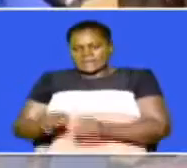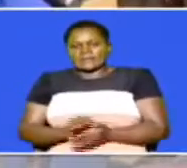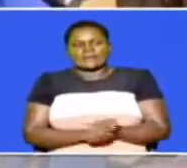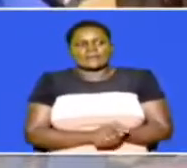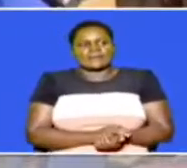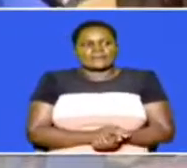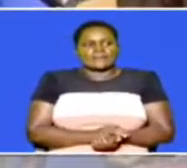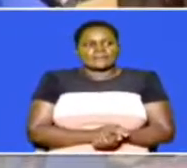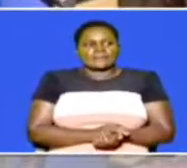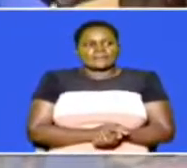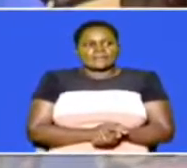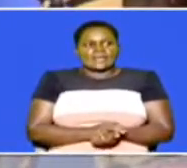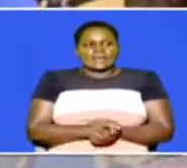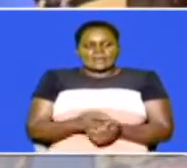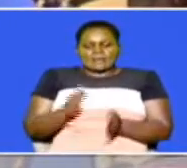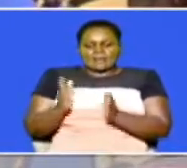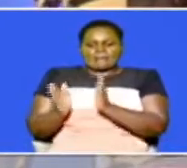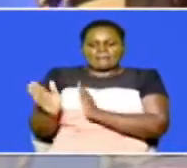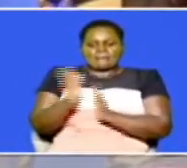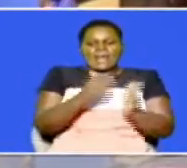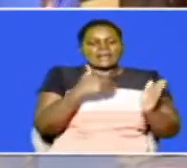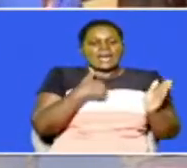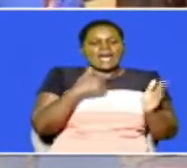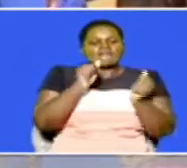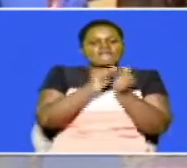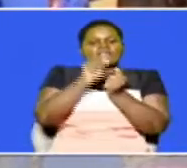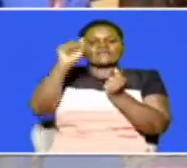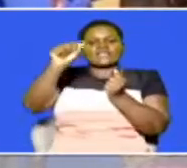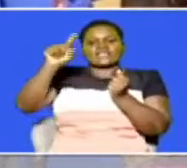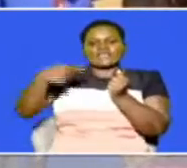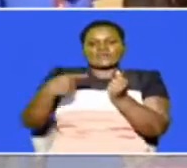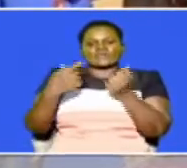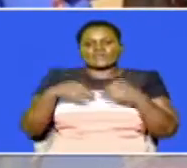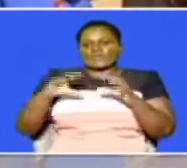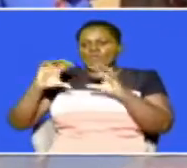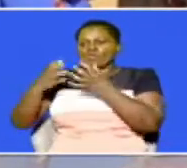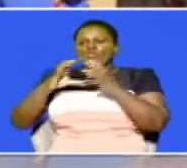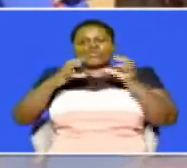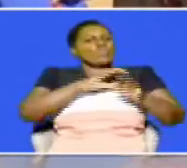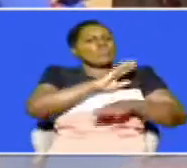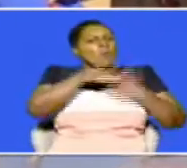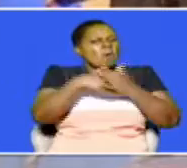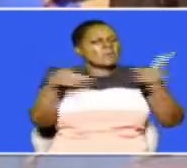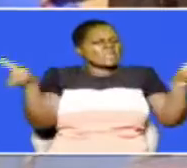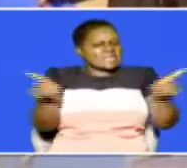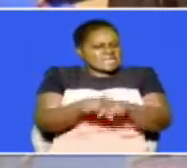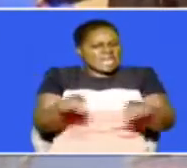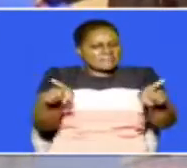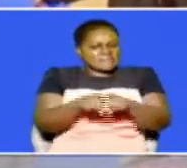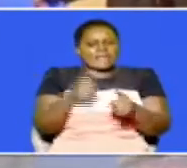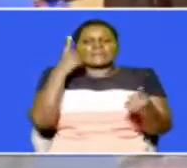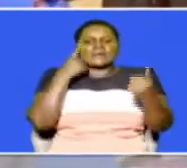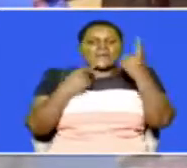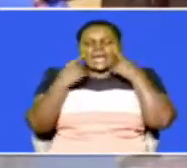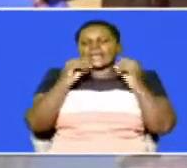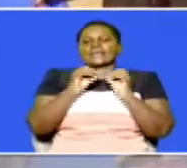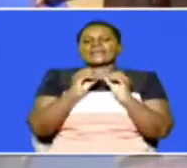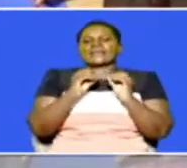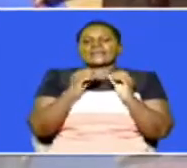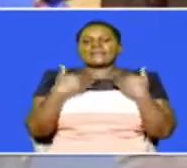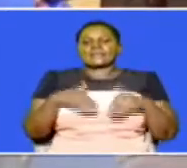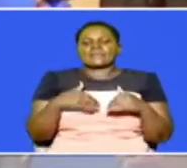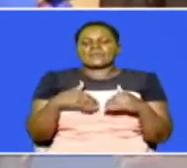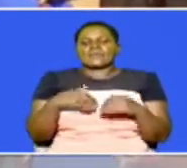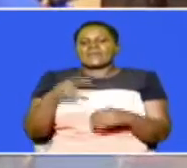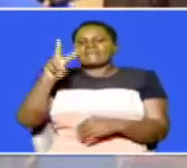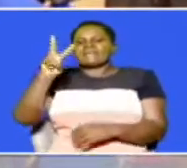village. We are making arrangements for 15, and we want to categorize them all as mourners. So the